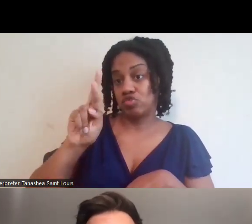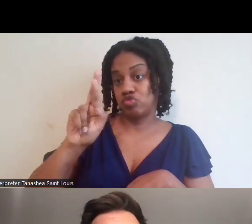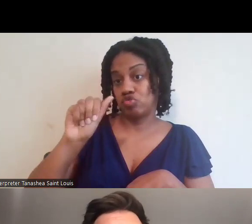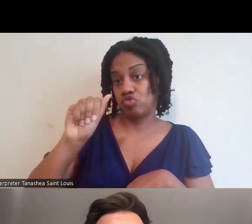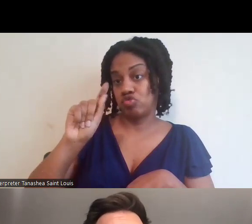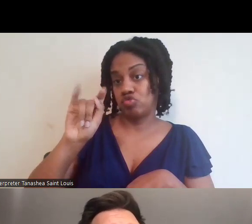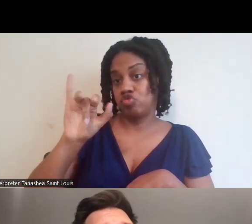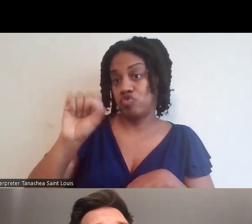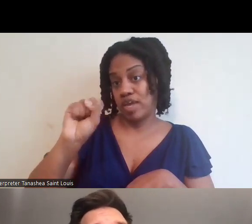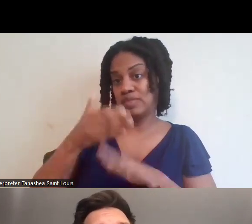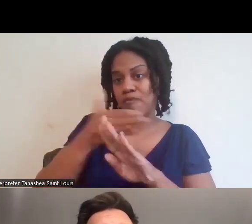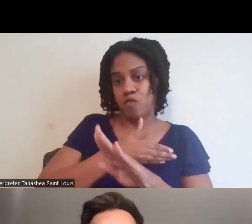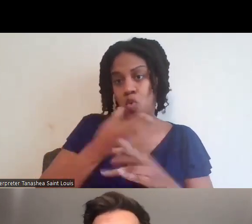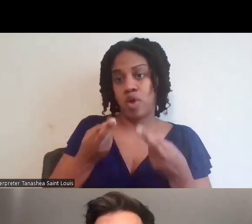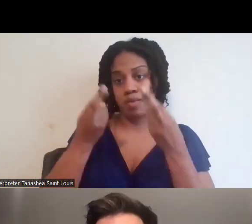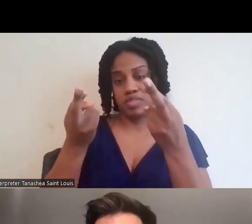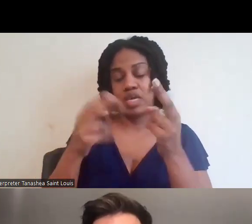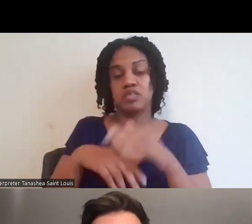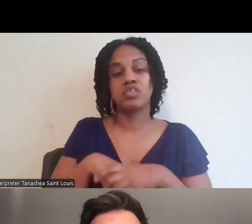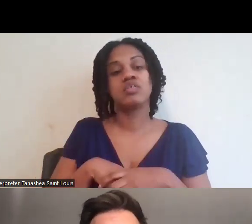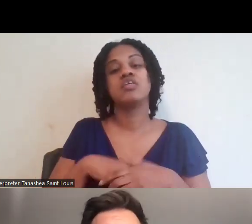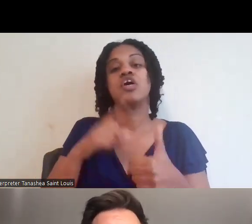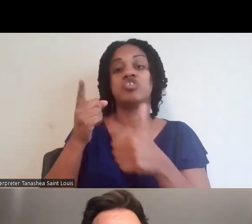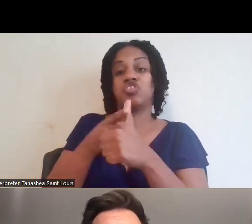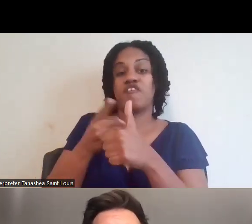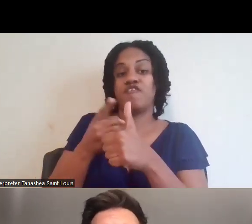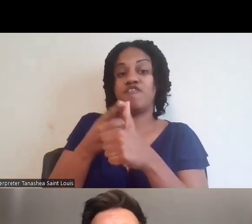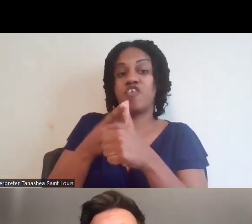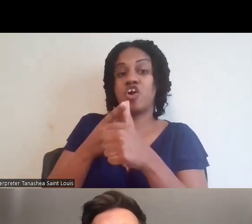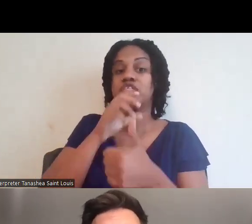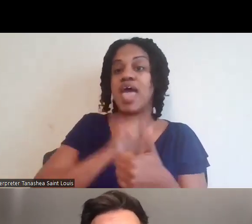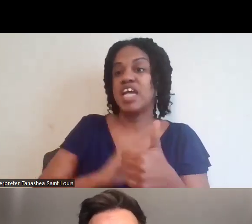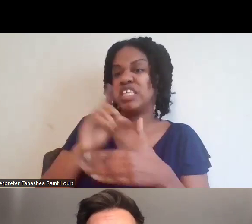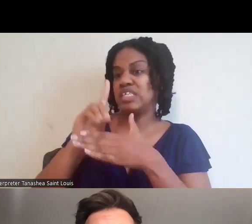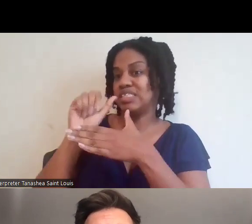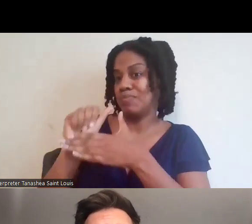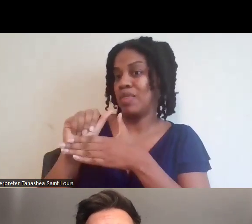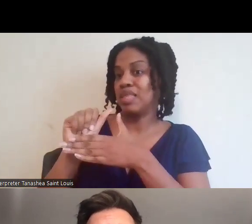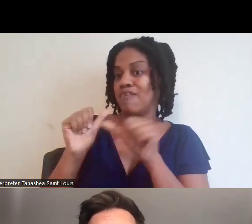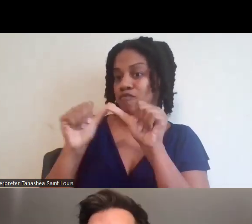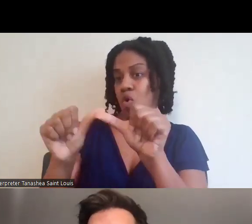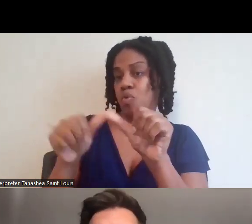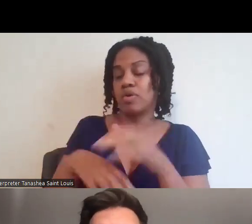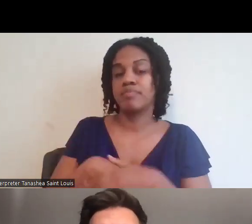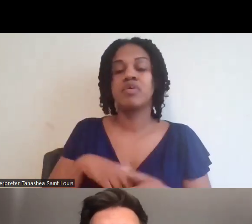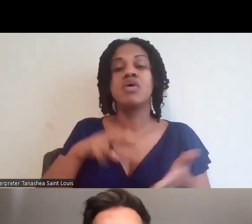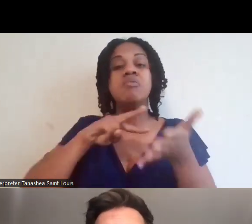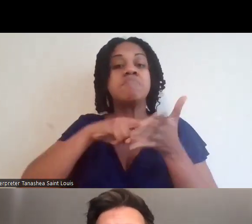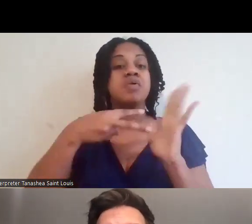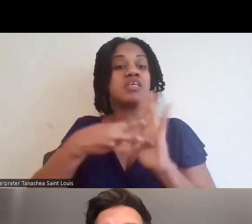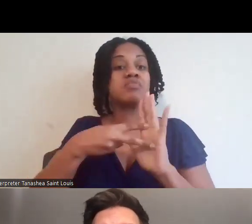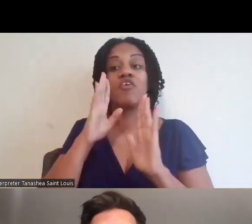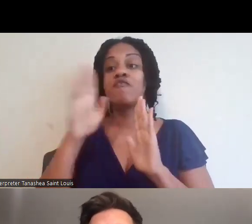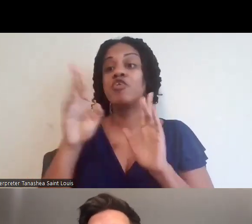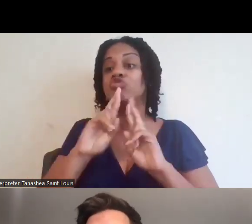introduce the recommendations. So the first trait is aging and disability forward, which means that a future-ready network,